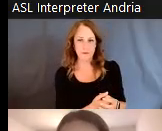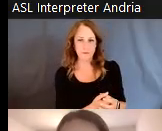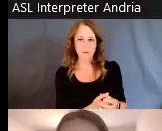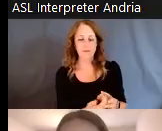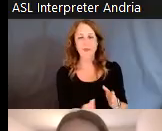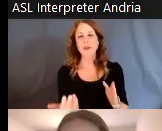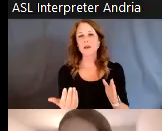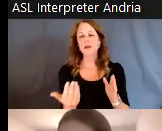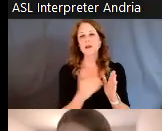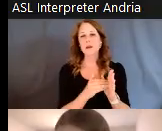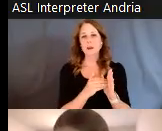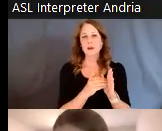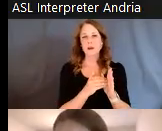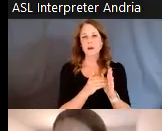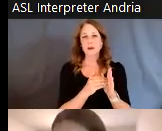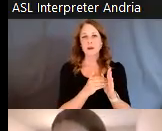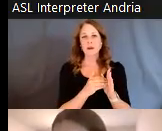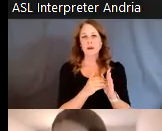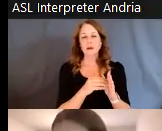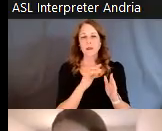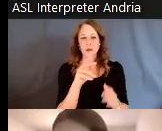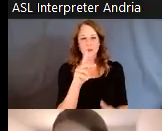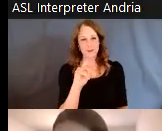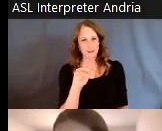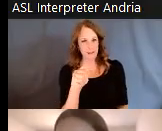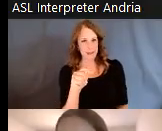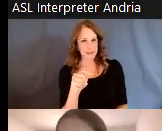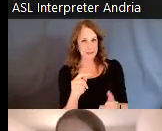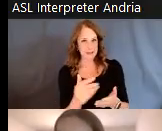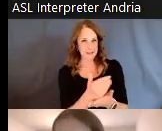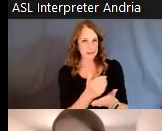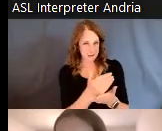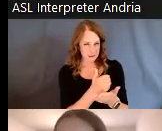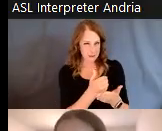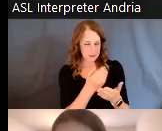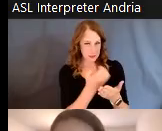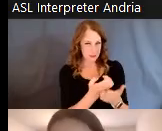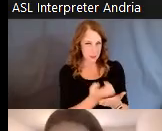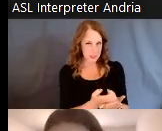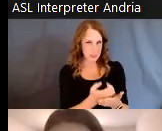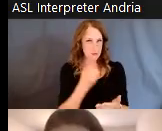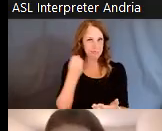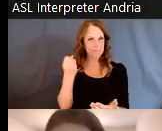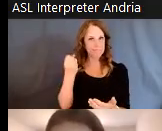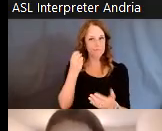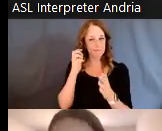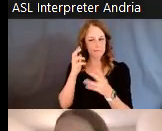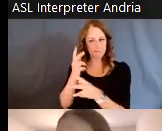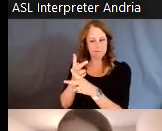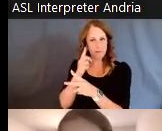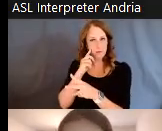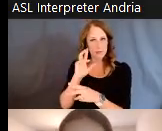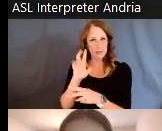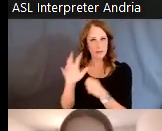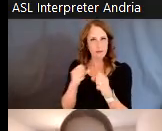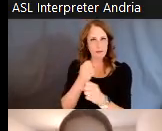Again, those kits or that evidence collection would be held for 75 years